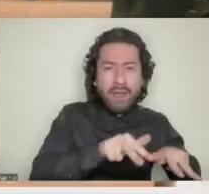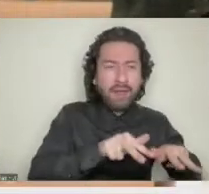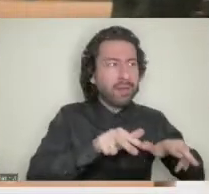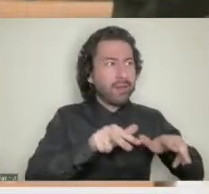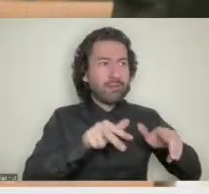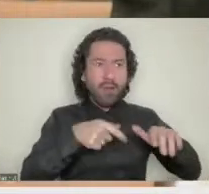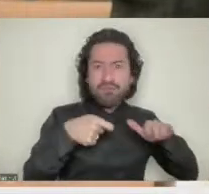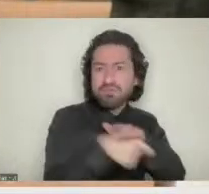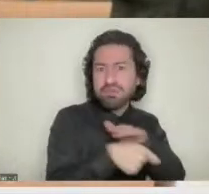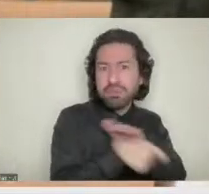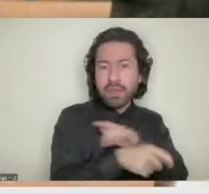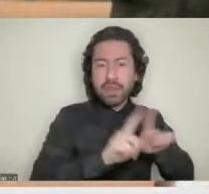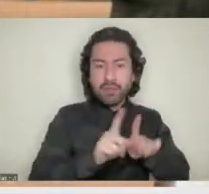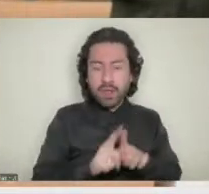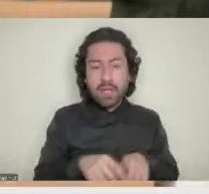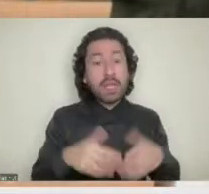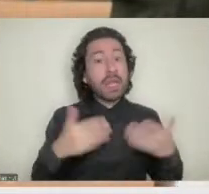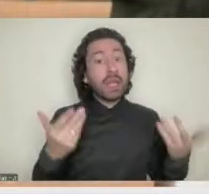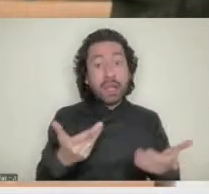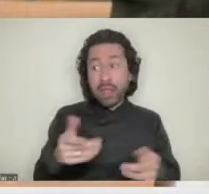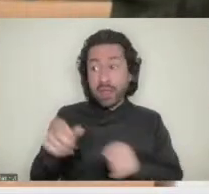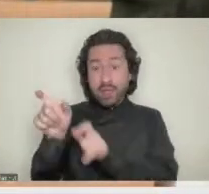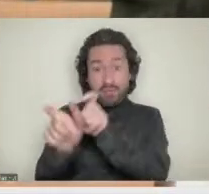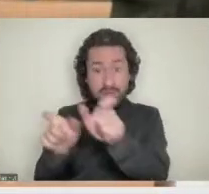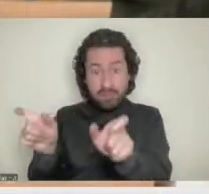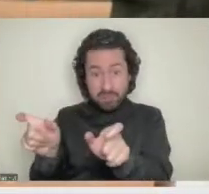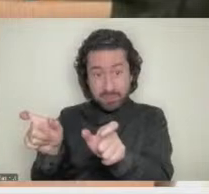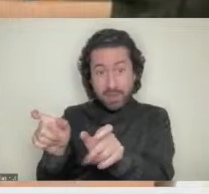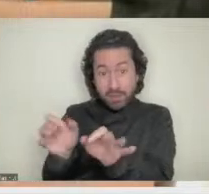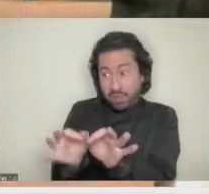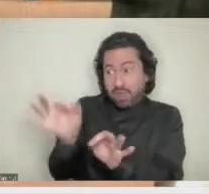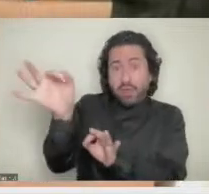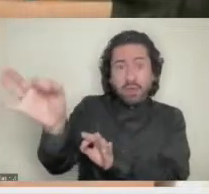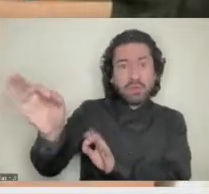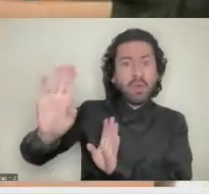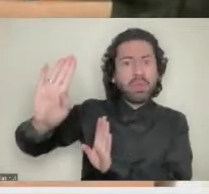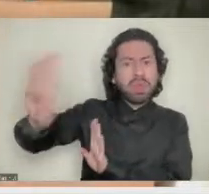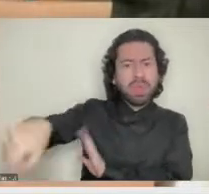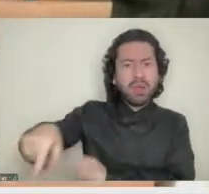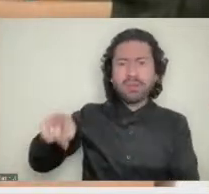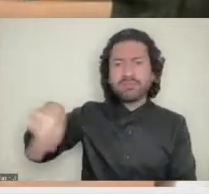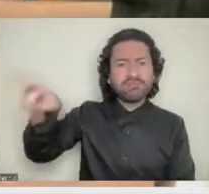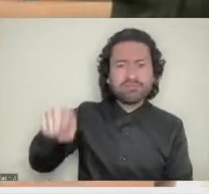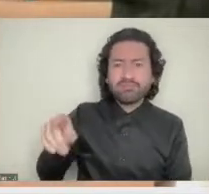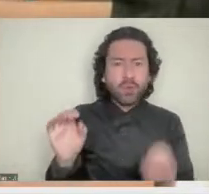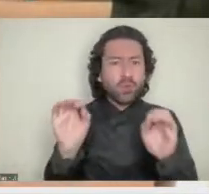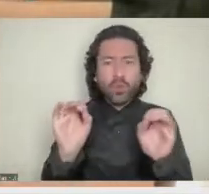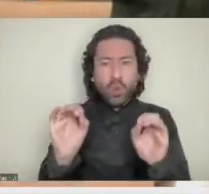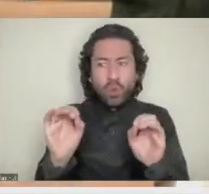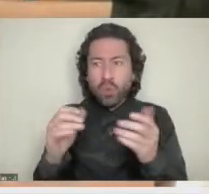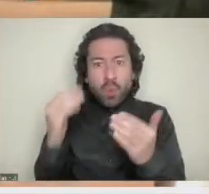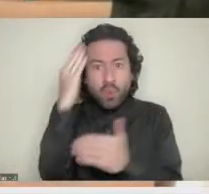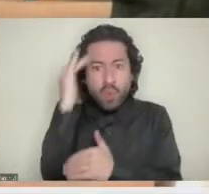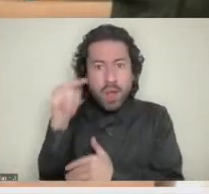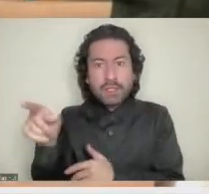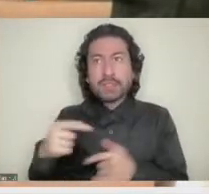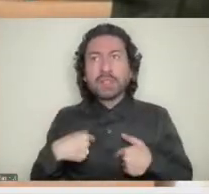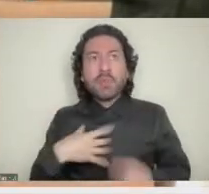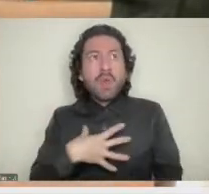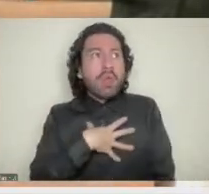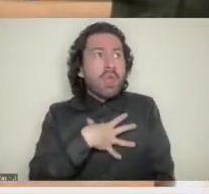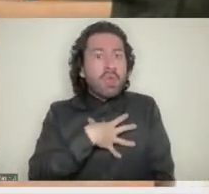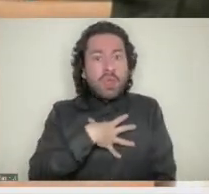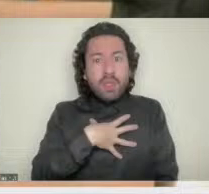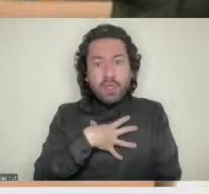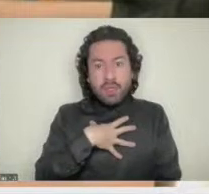merged with other illegal activities, organized crime, drug trafficking, and people in those regions face a great